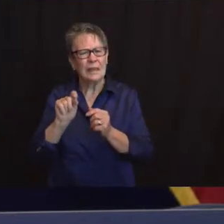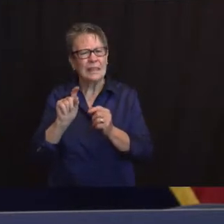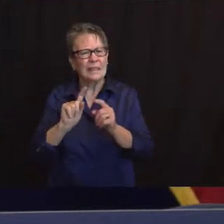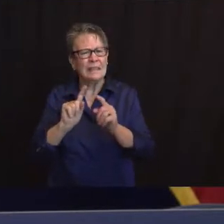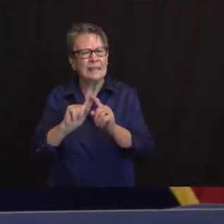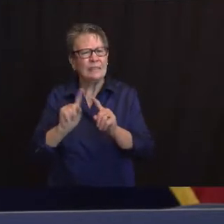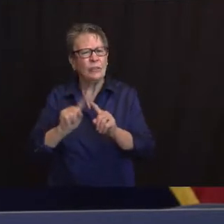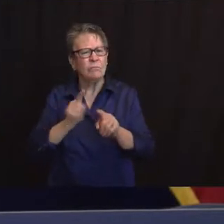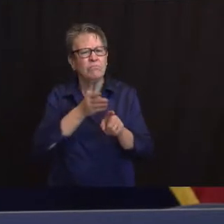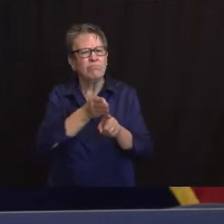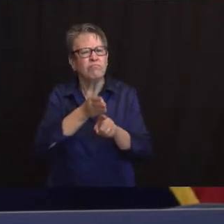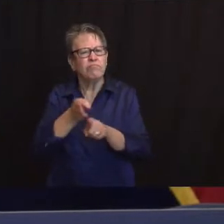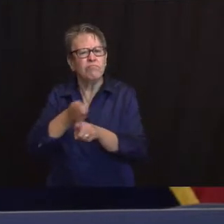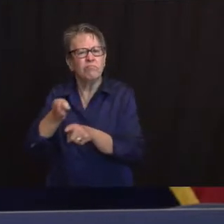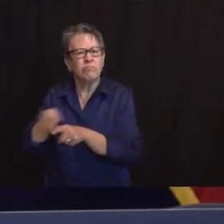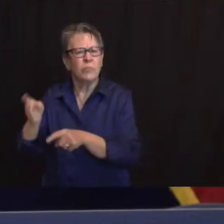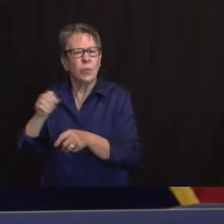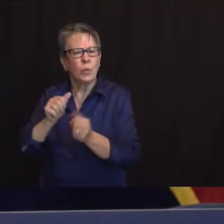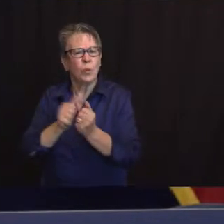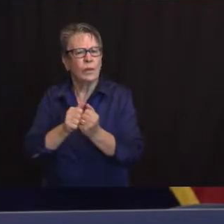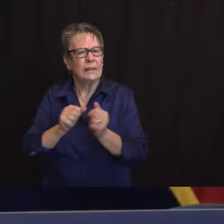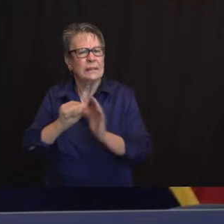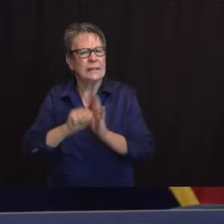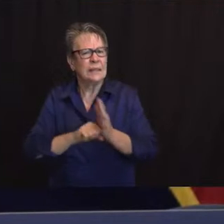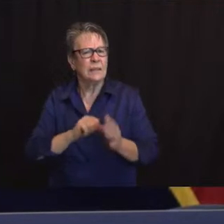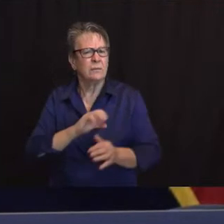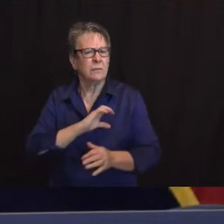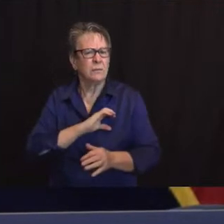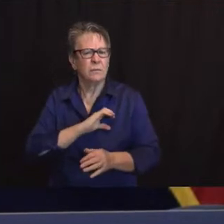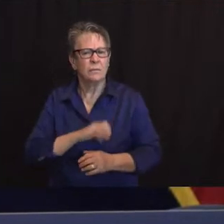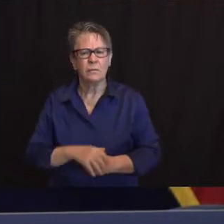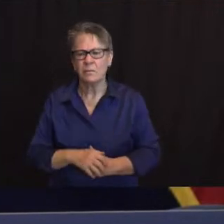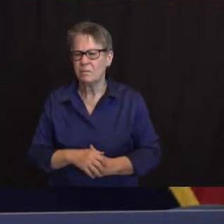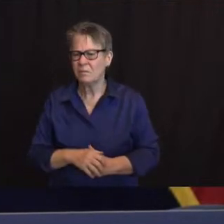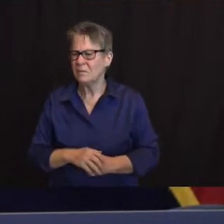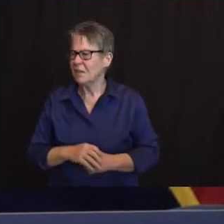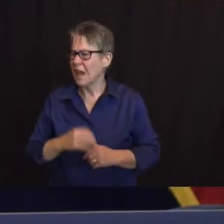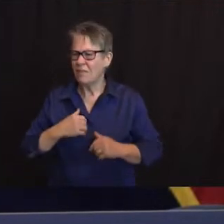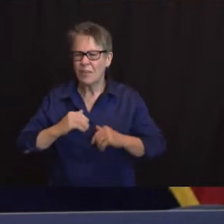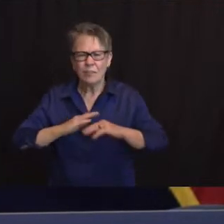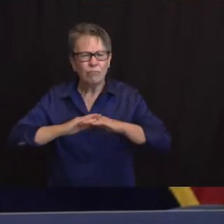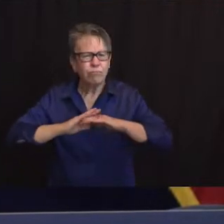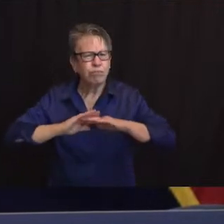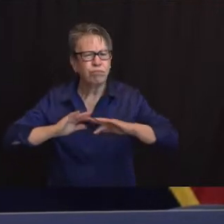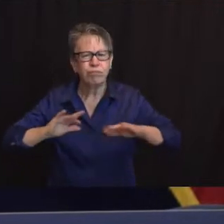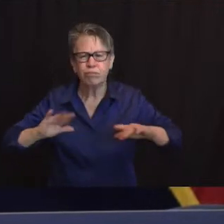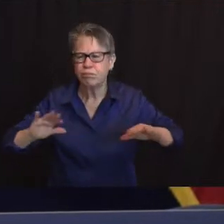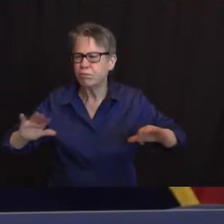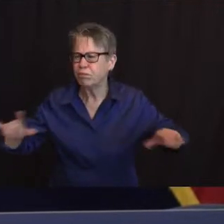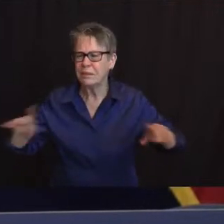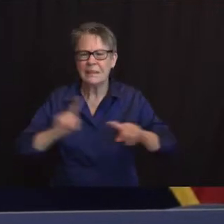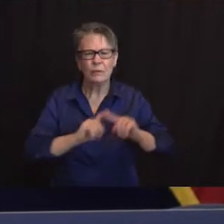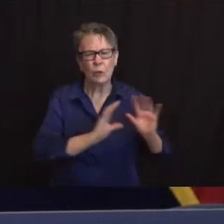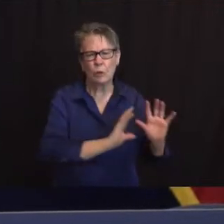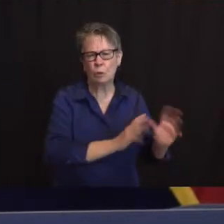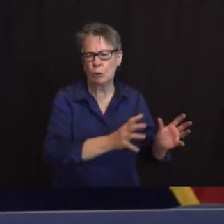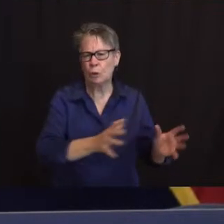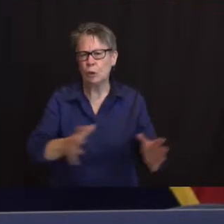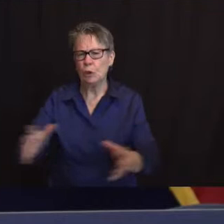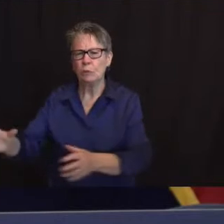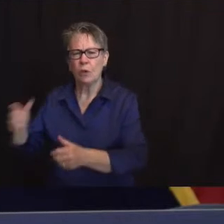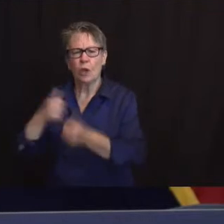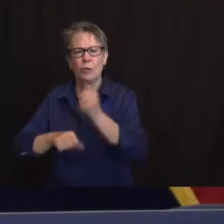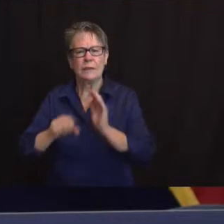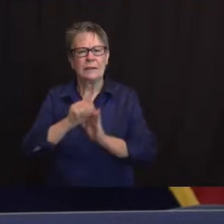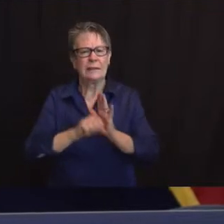diverse state police agencies in the entire country, and it's a phenomenal profession, tremendously rewarding, and